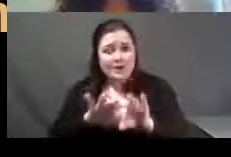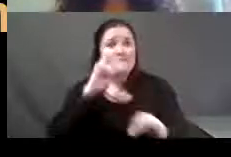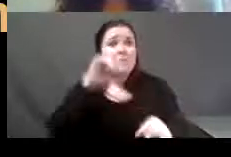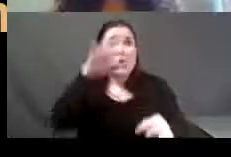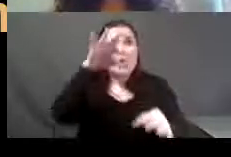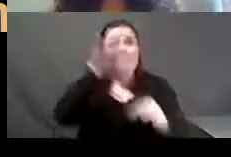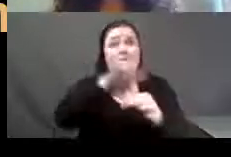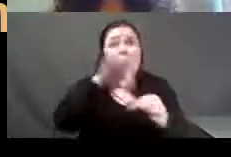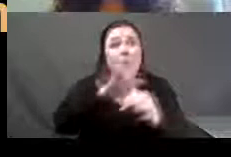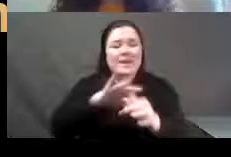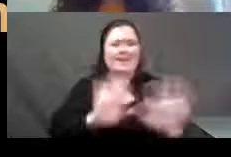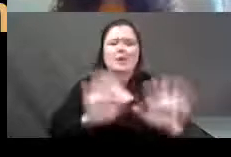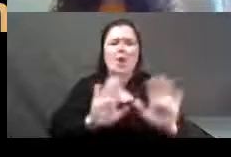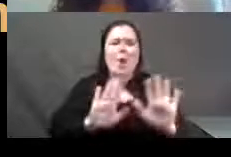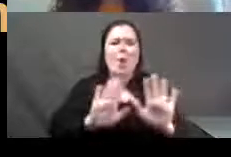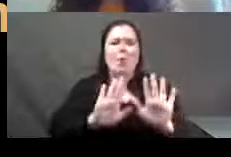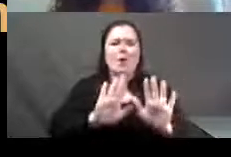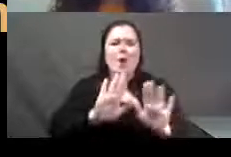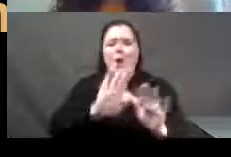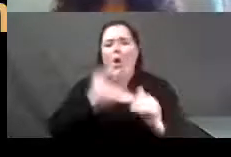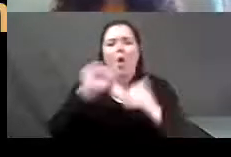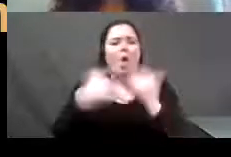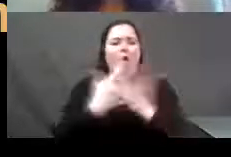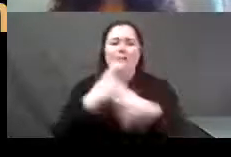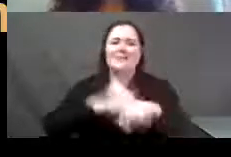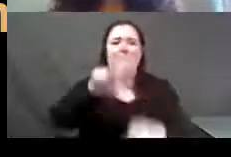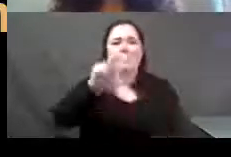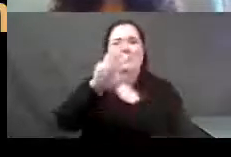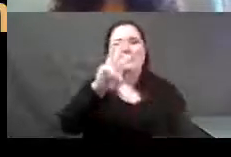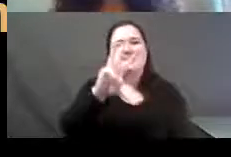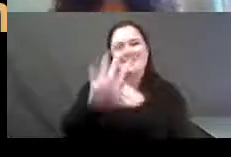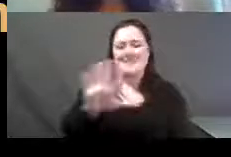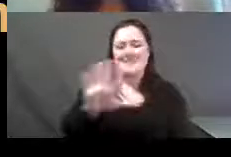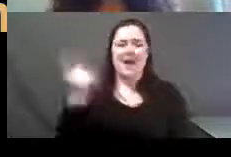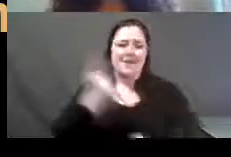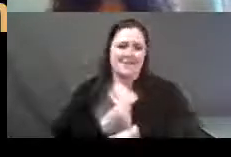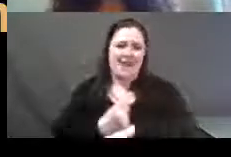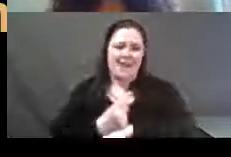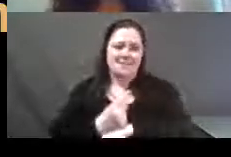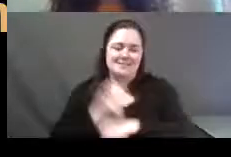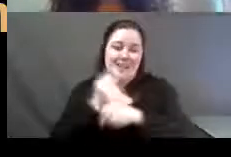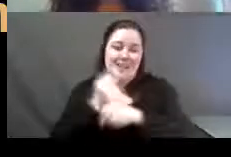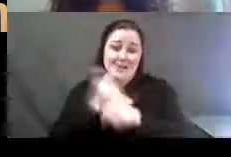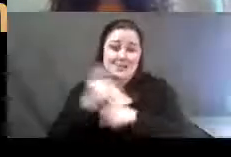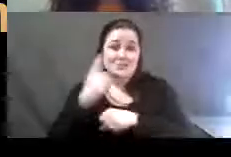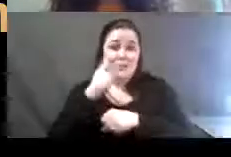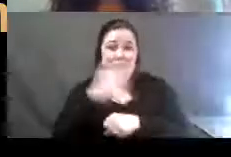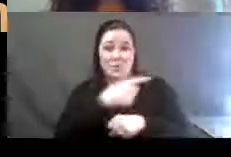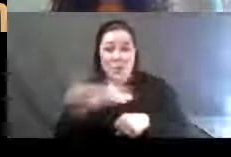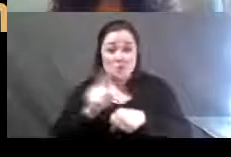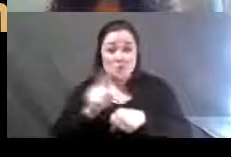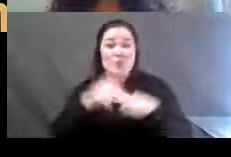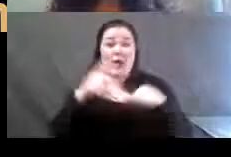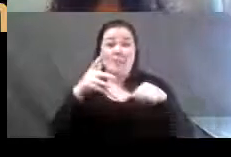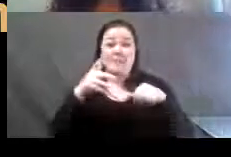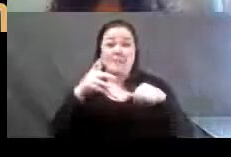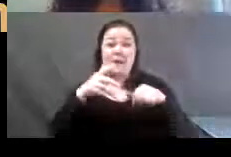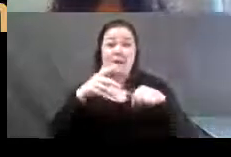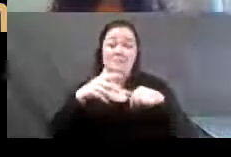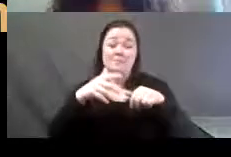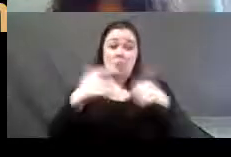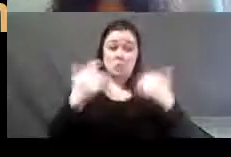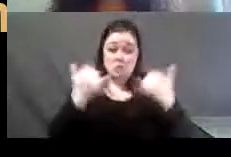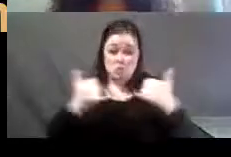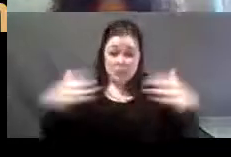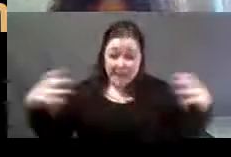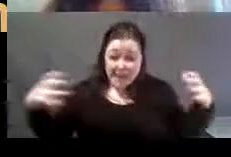of the year. So, for those of y'all out there marching today, thank you for making sure that people are